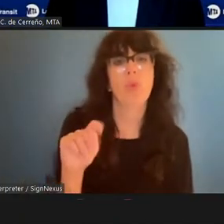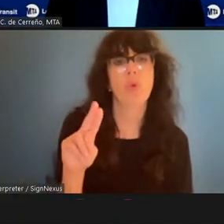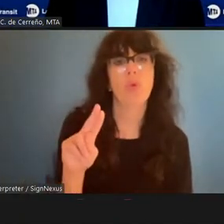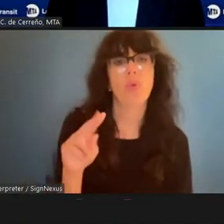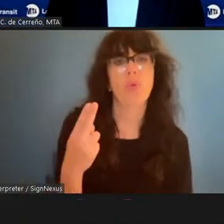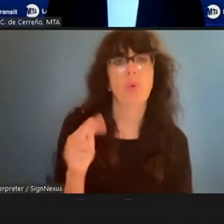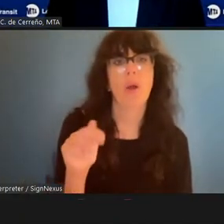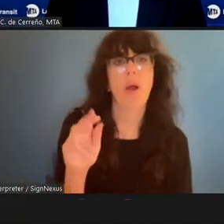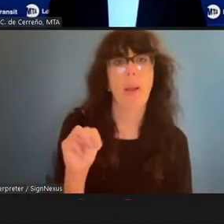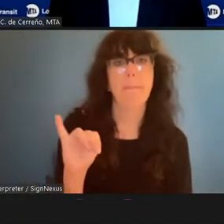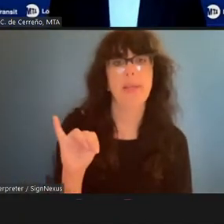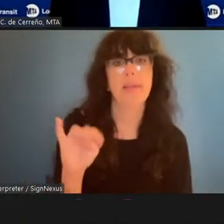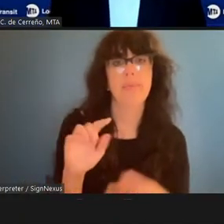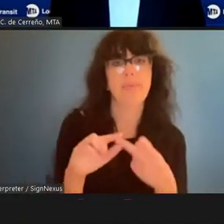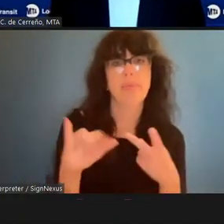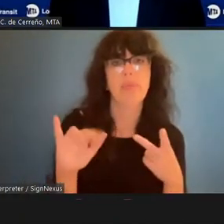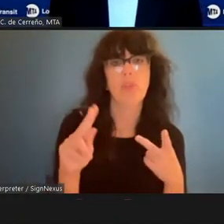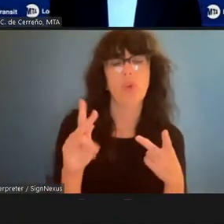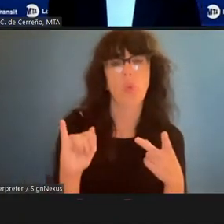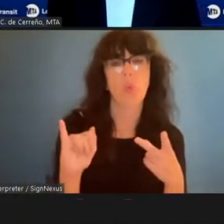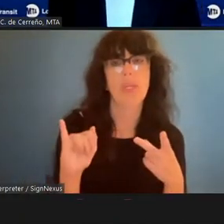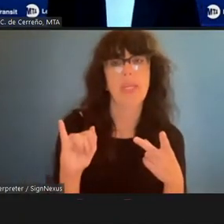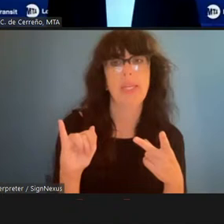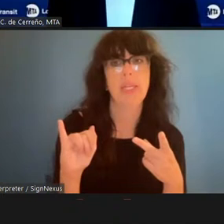followed by yuki endo